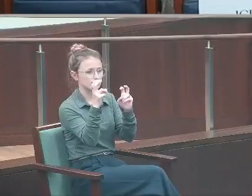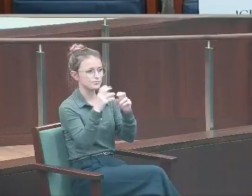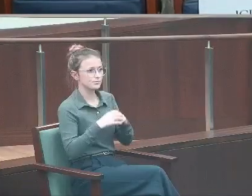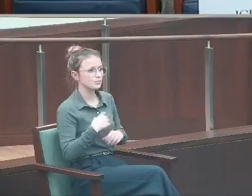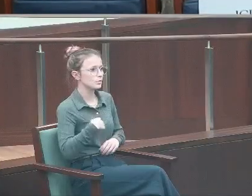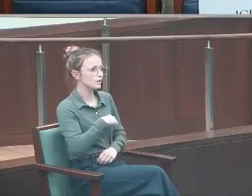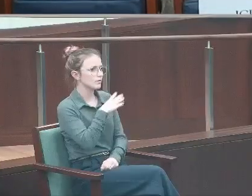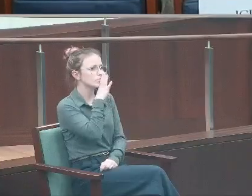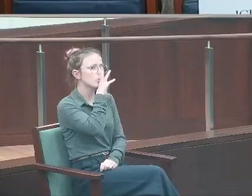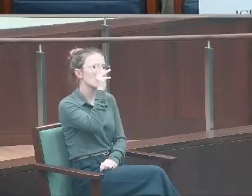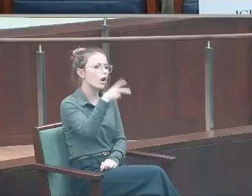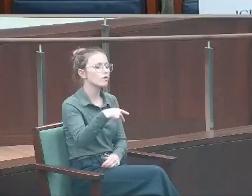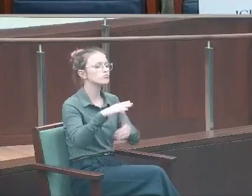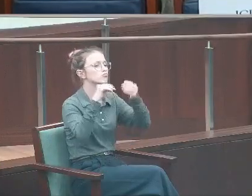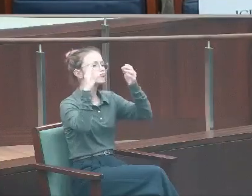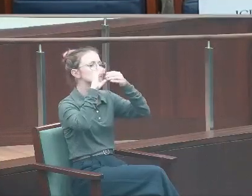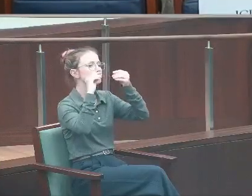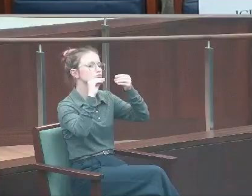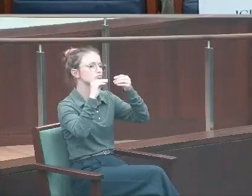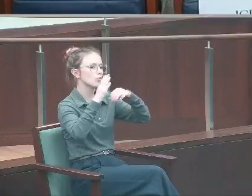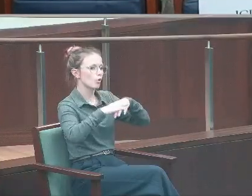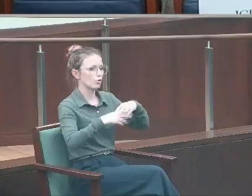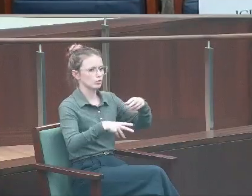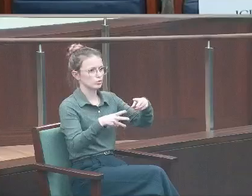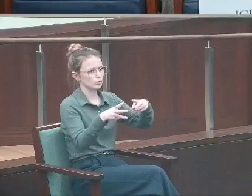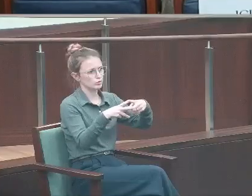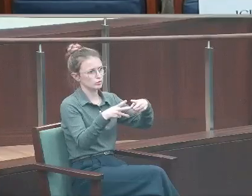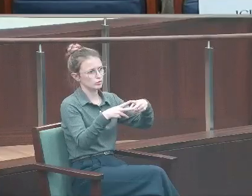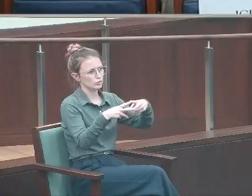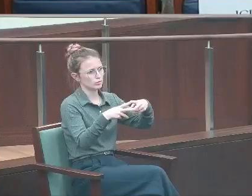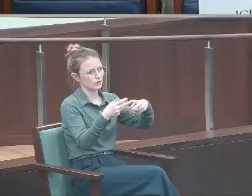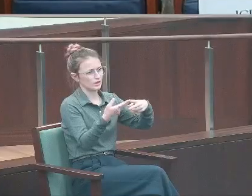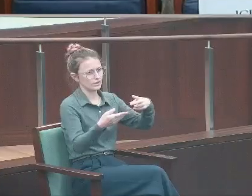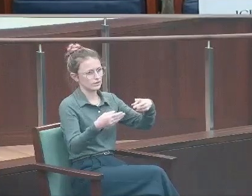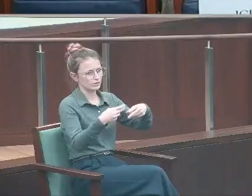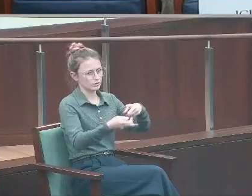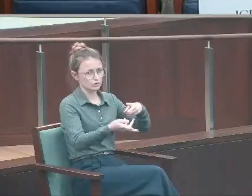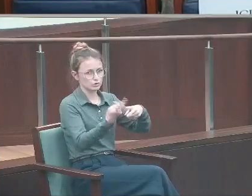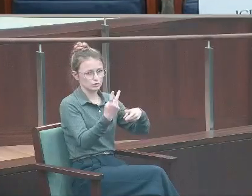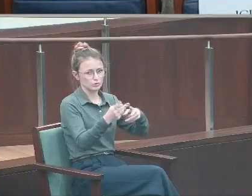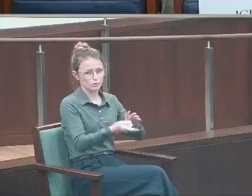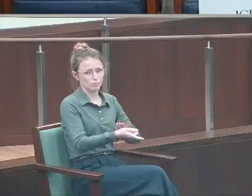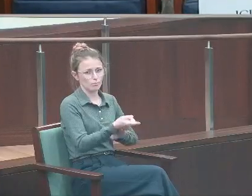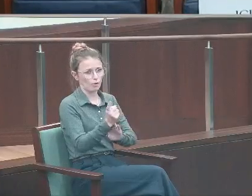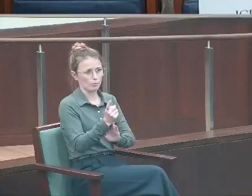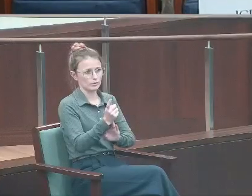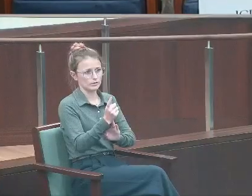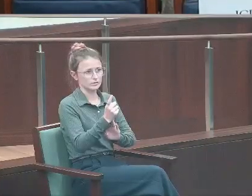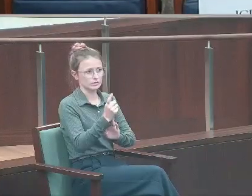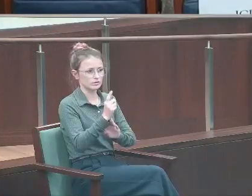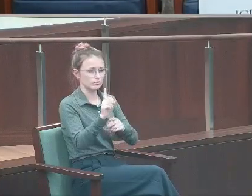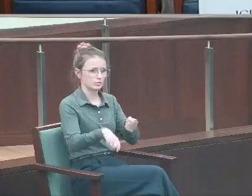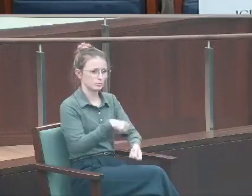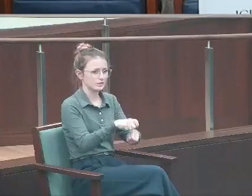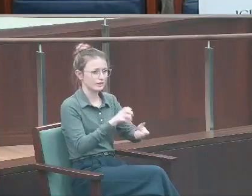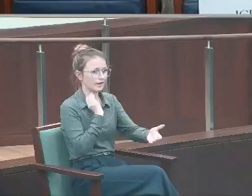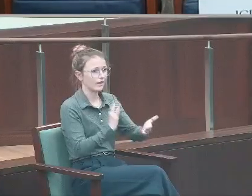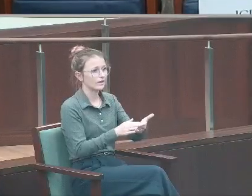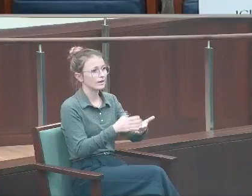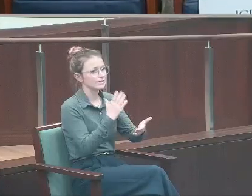up really in two moments when particularly anti-Semitism has